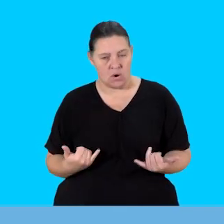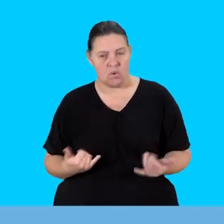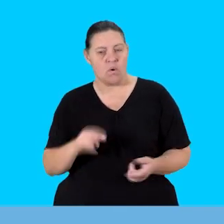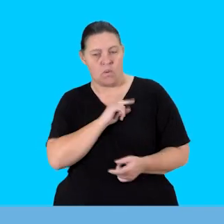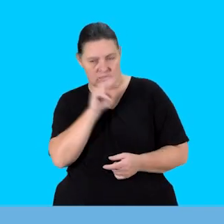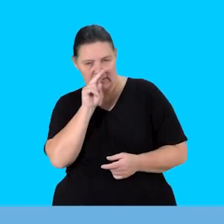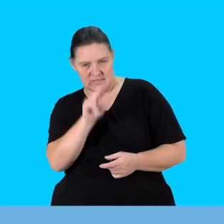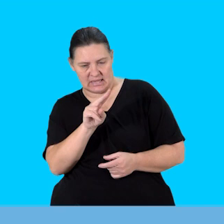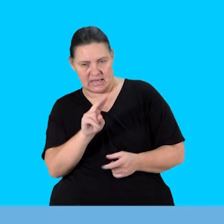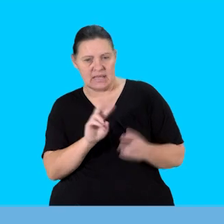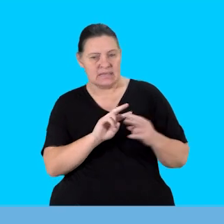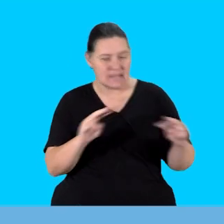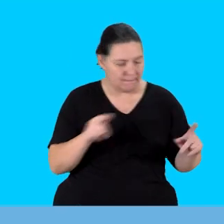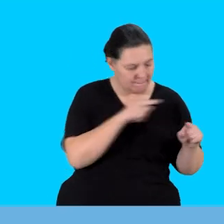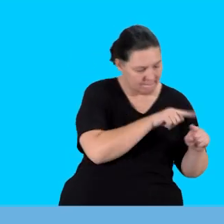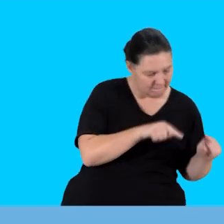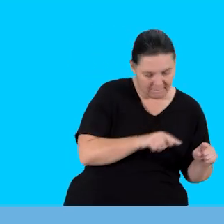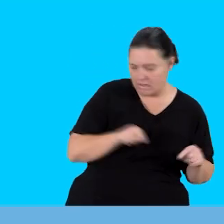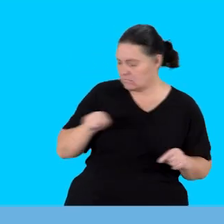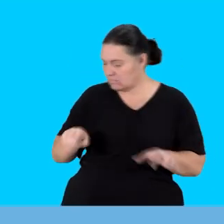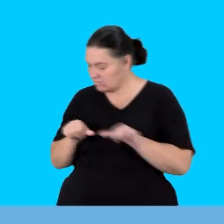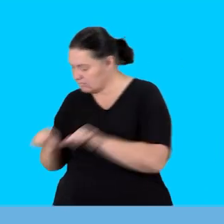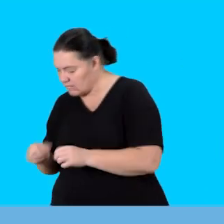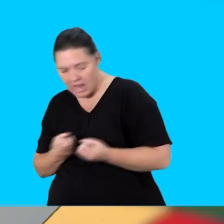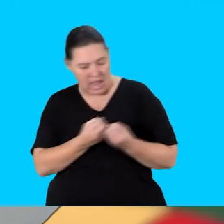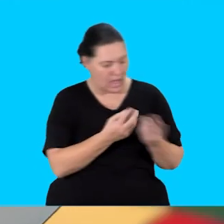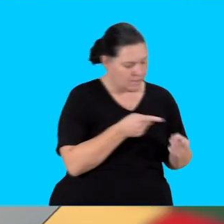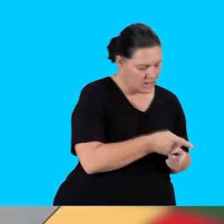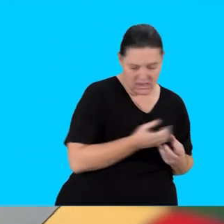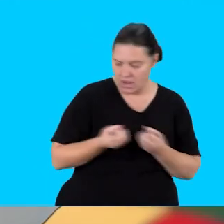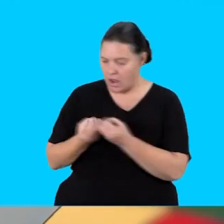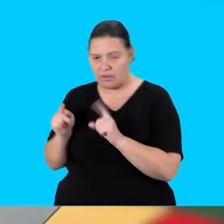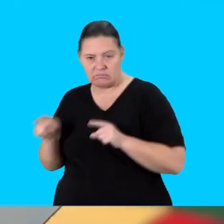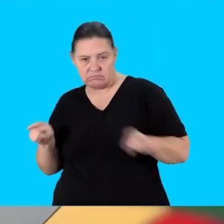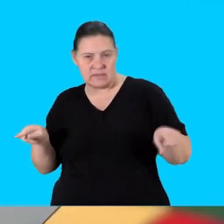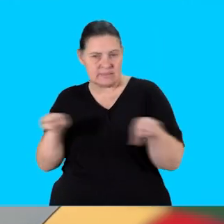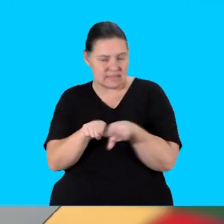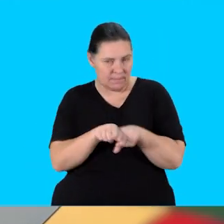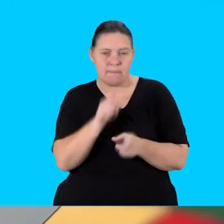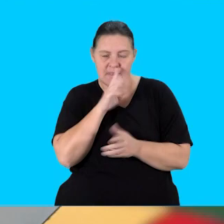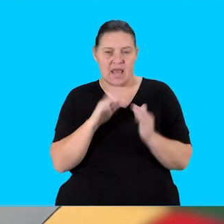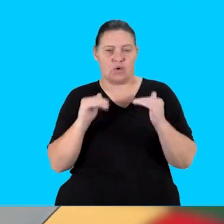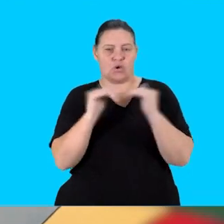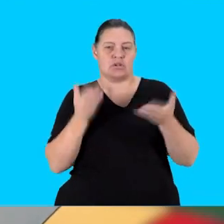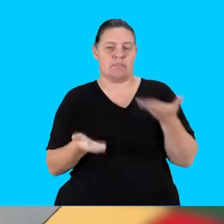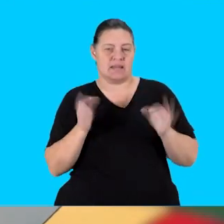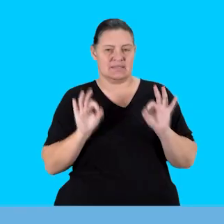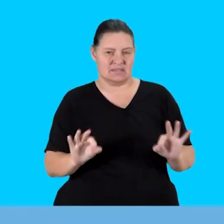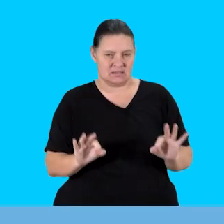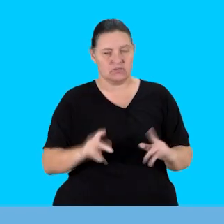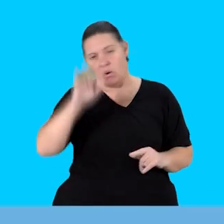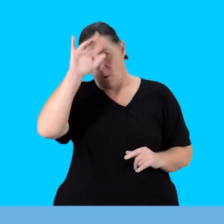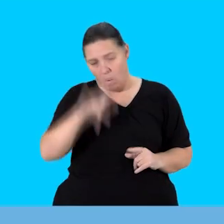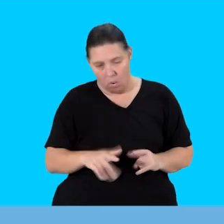because again we can see that the type and the number is maintained, we can then say that this equation is balanced. So all of